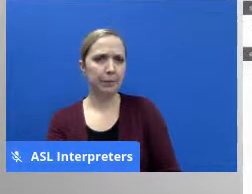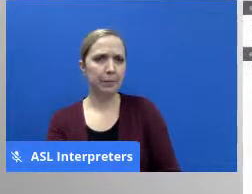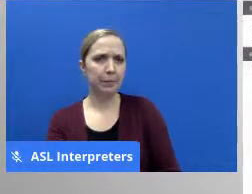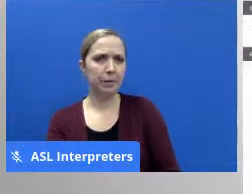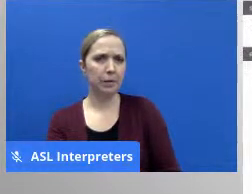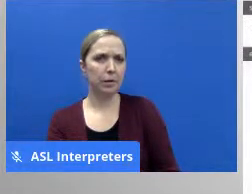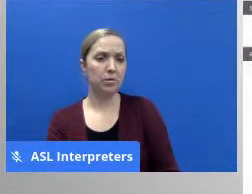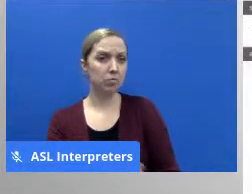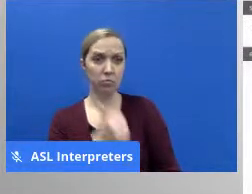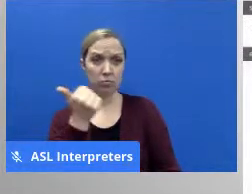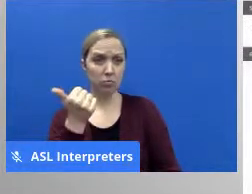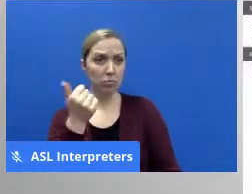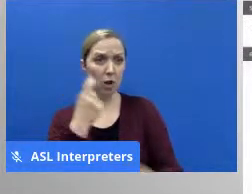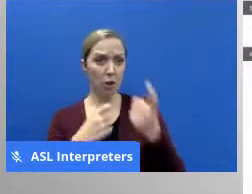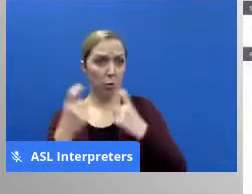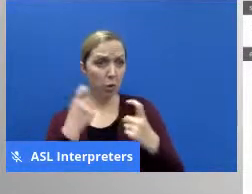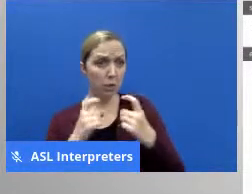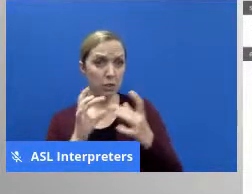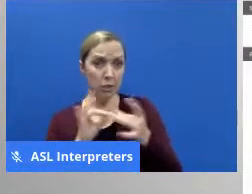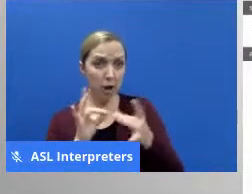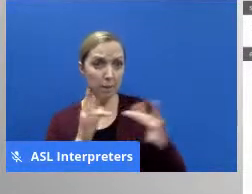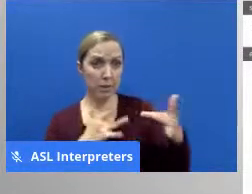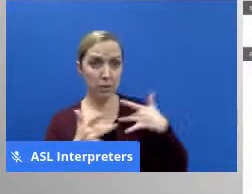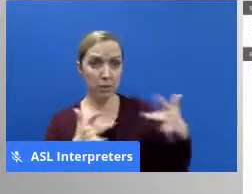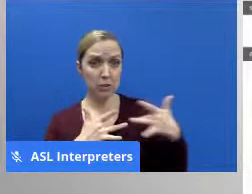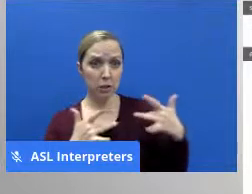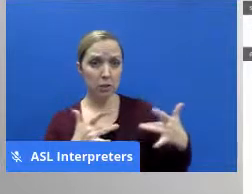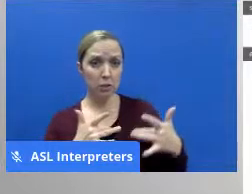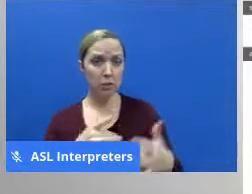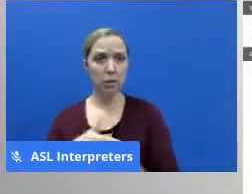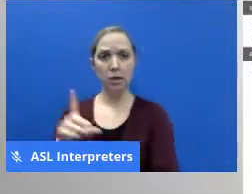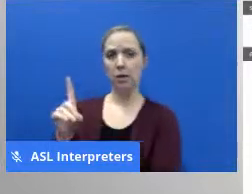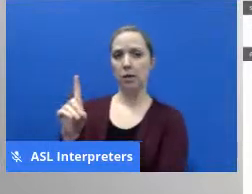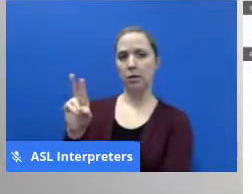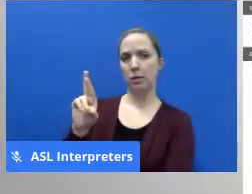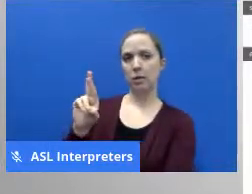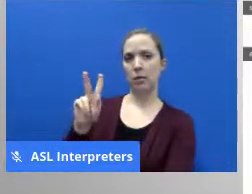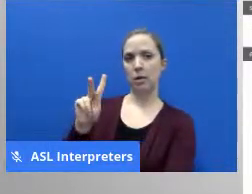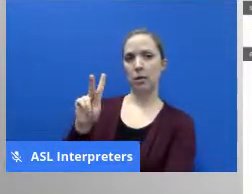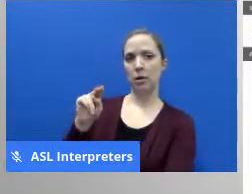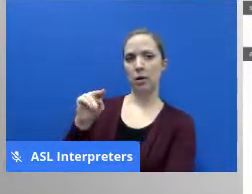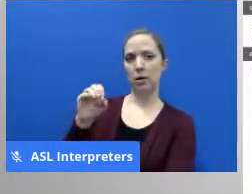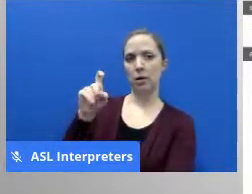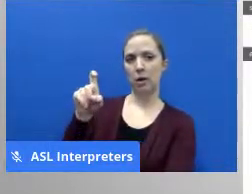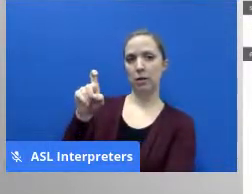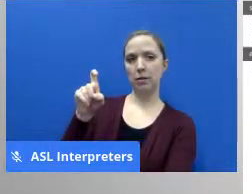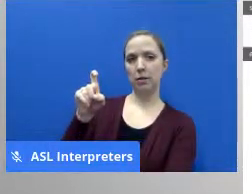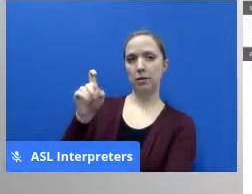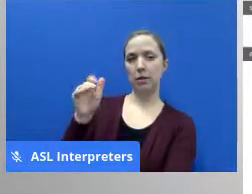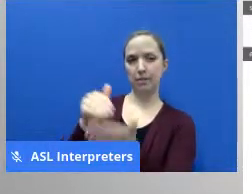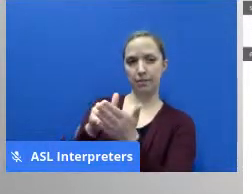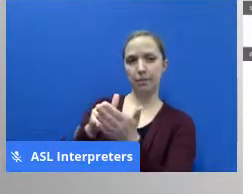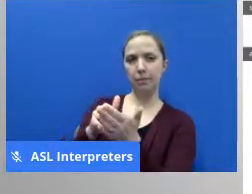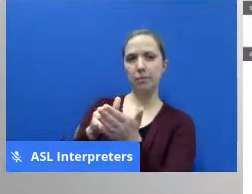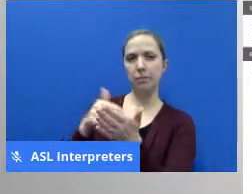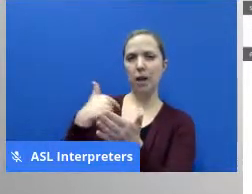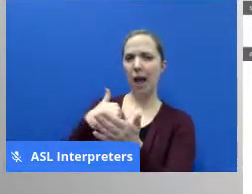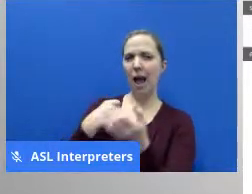Any other questions or comments or concerns? Yeah, I support Linda's